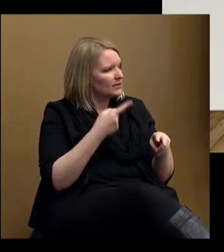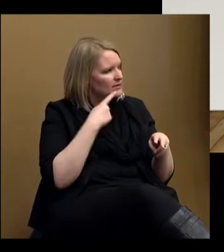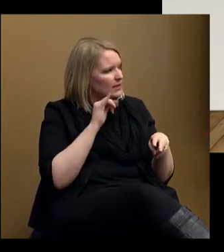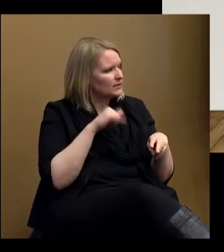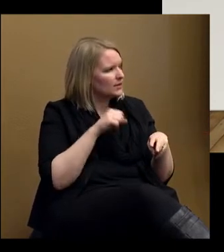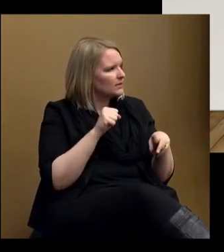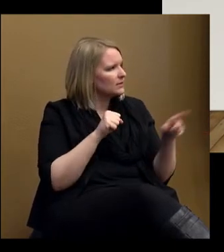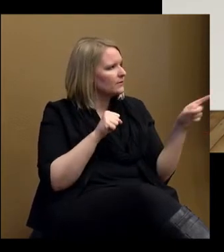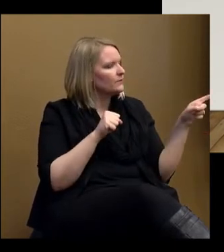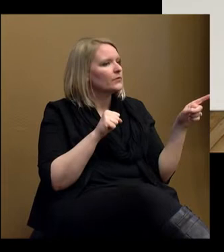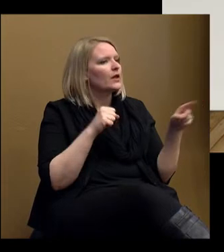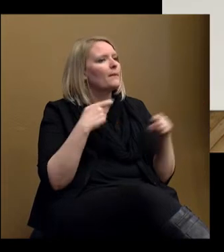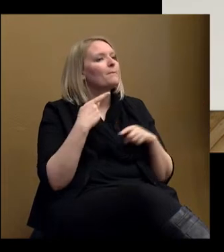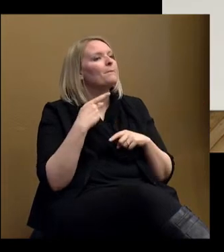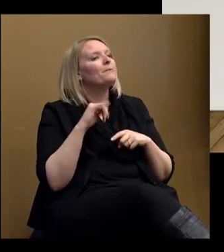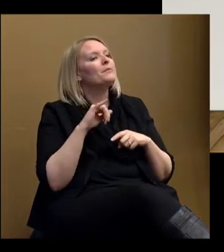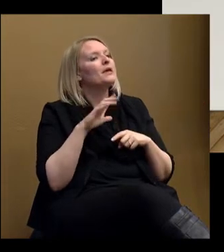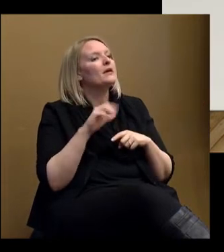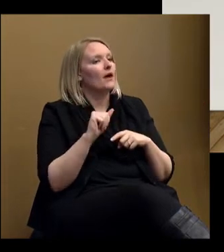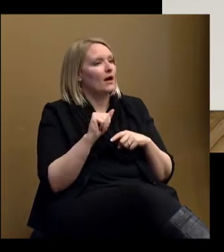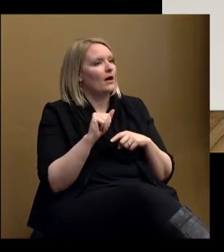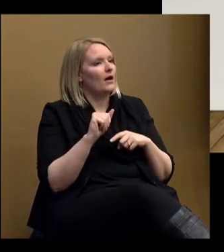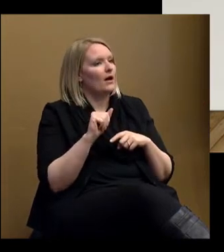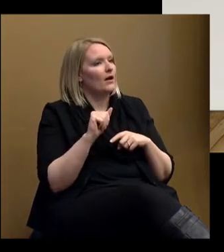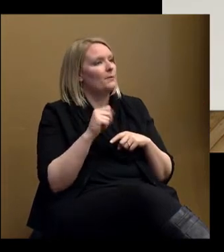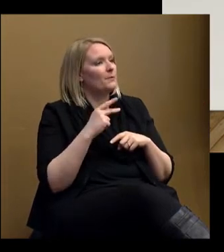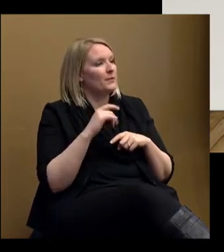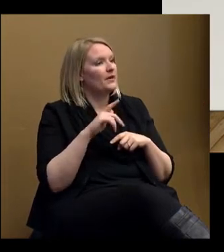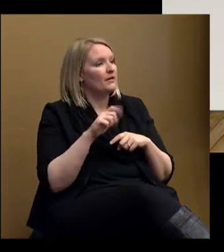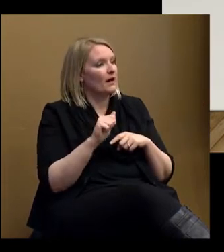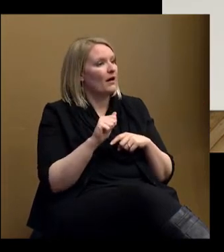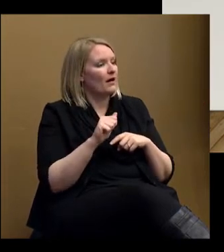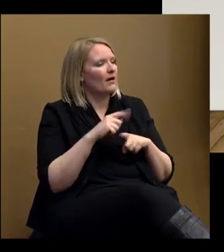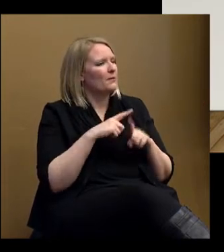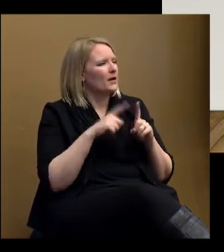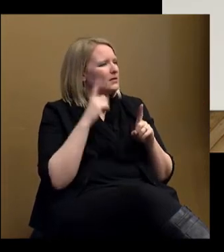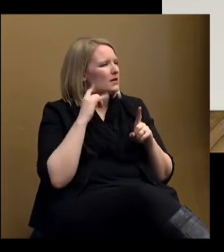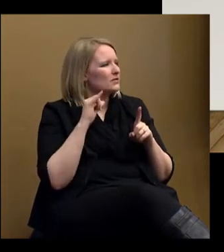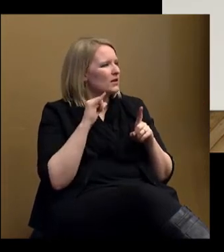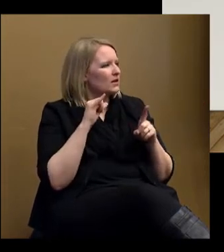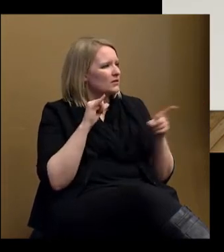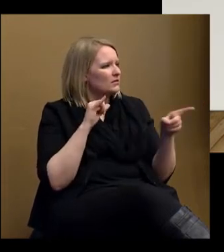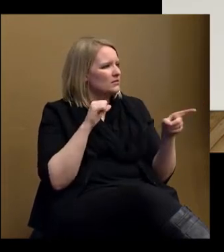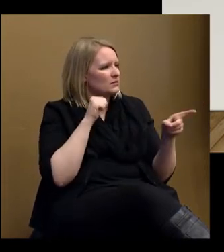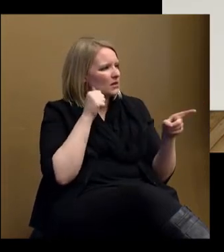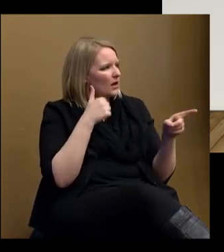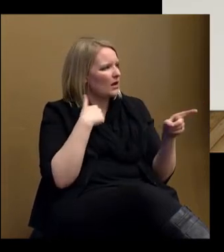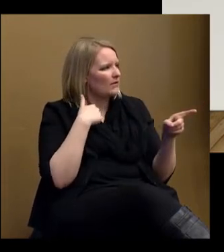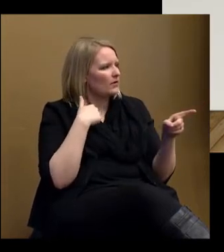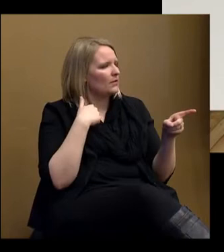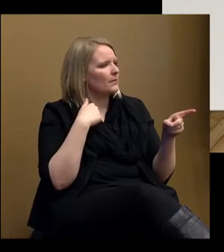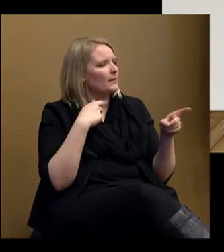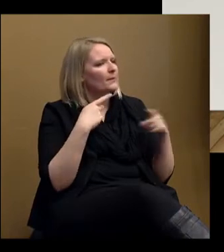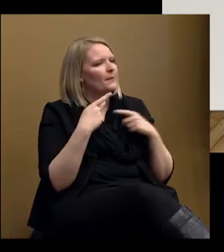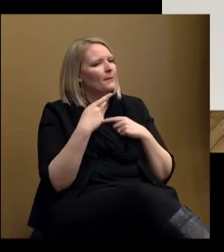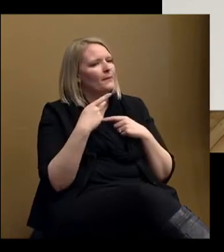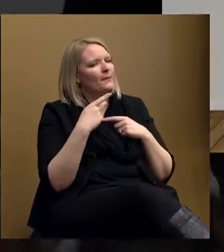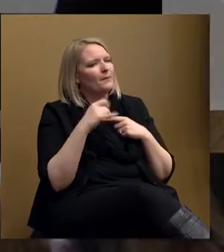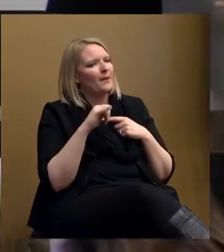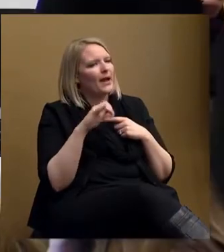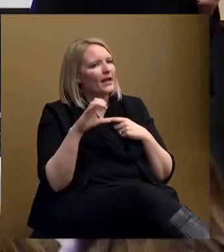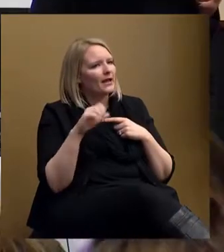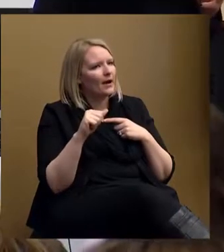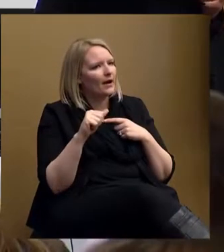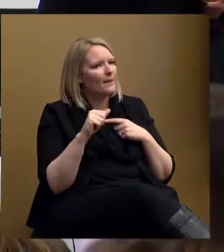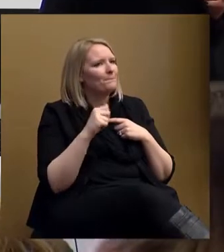these. Well, pica, but it sounds like not. No. But The pica. pica, whatever. I